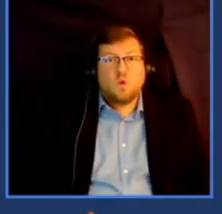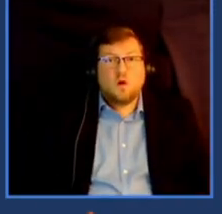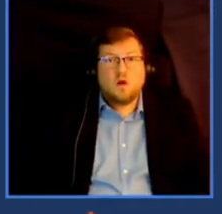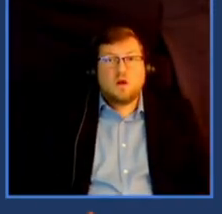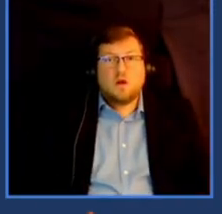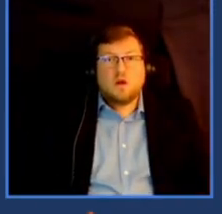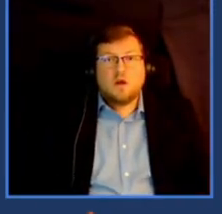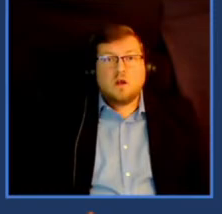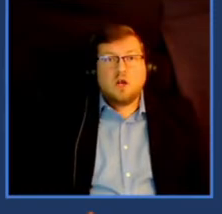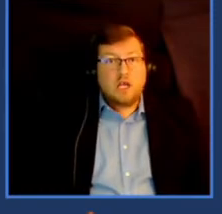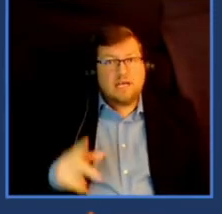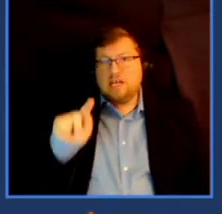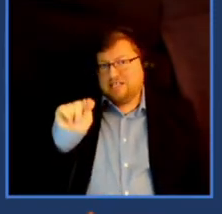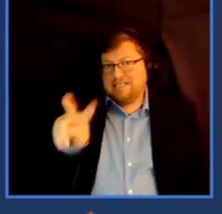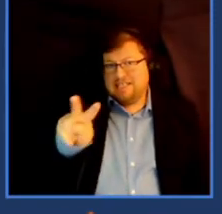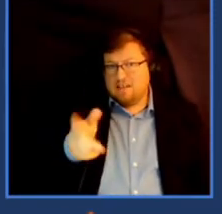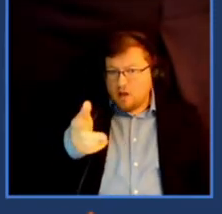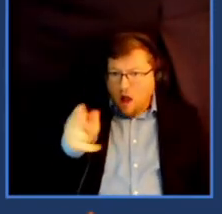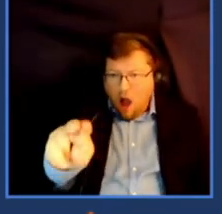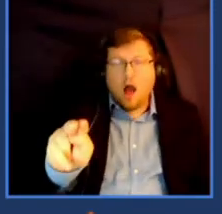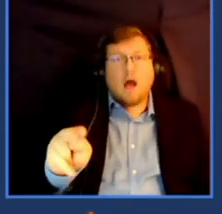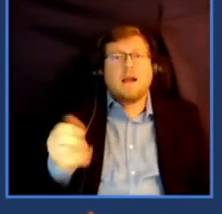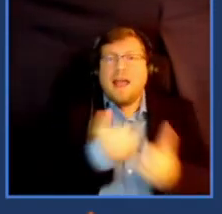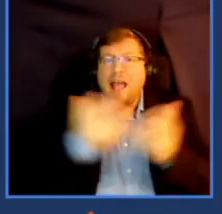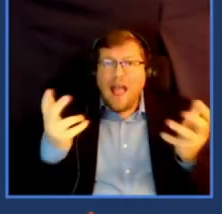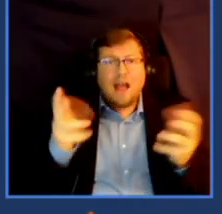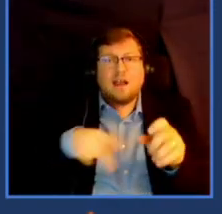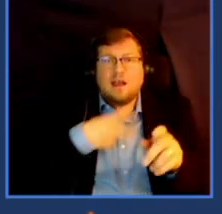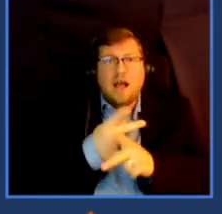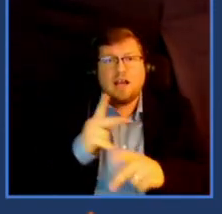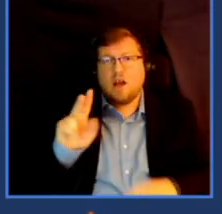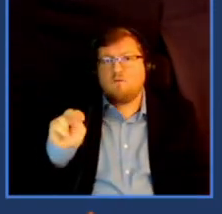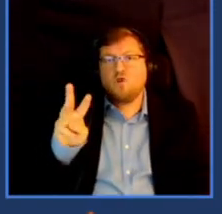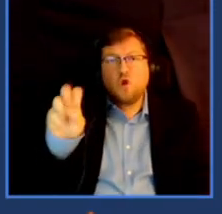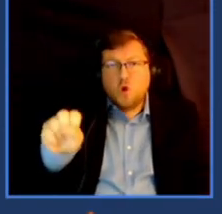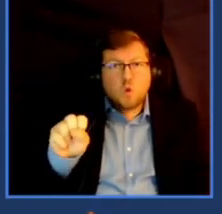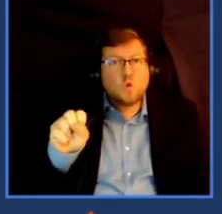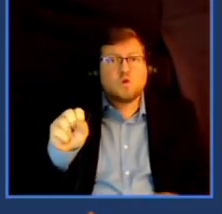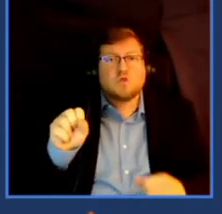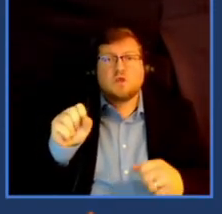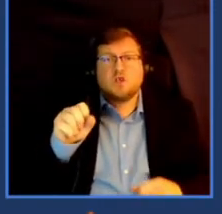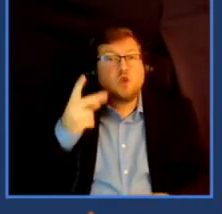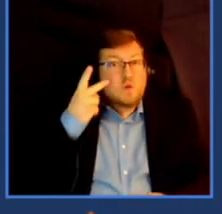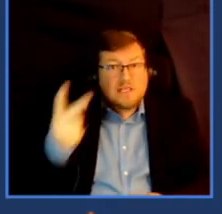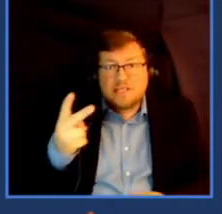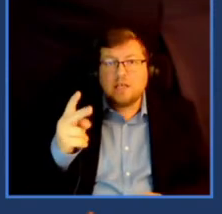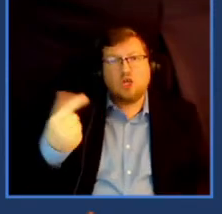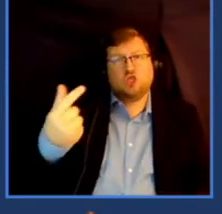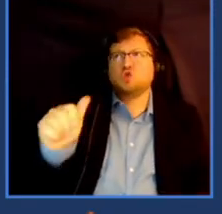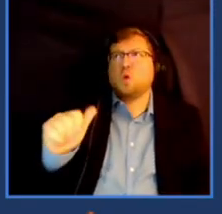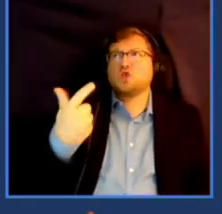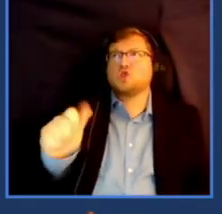national television show without knowing about what's going on here and what you all are doing.